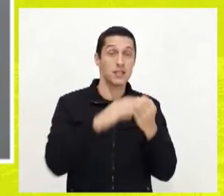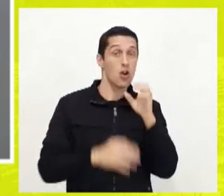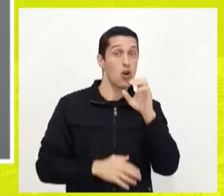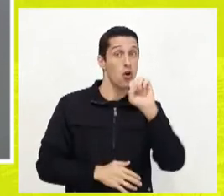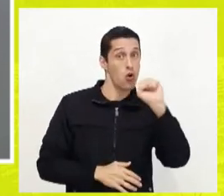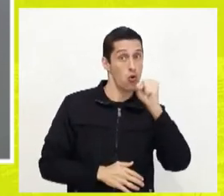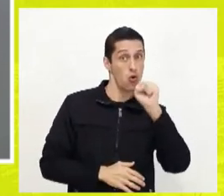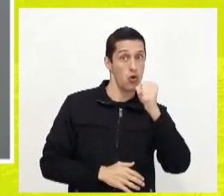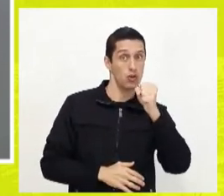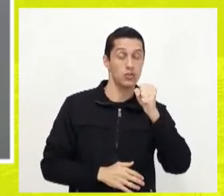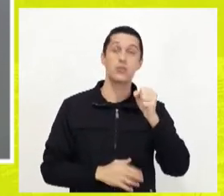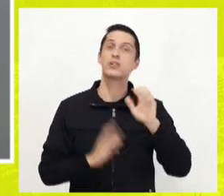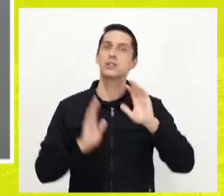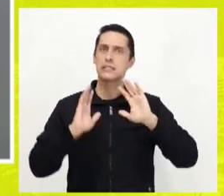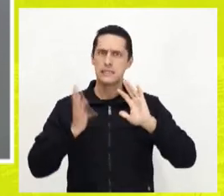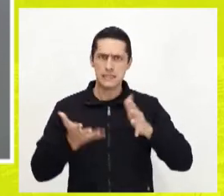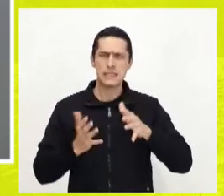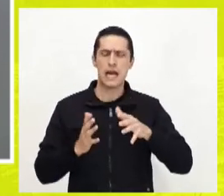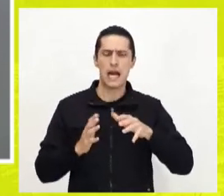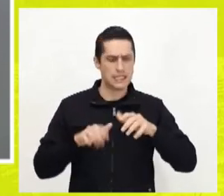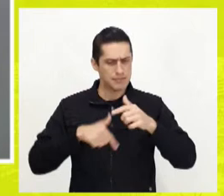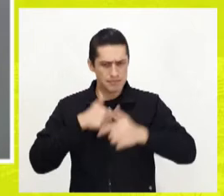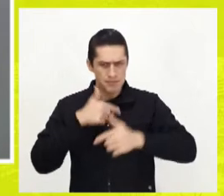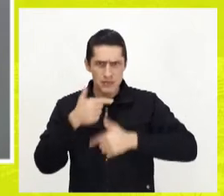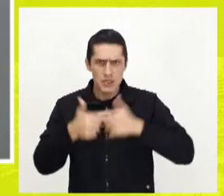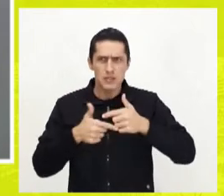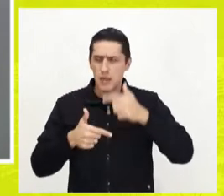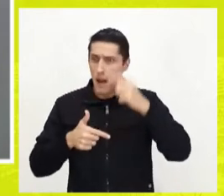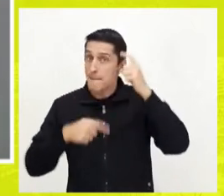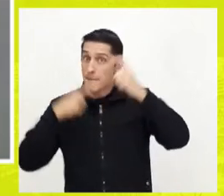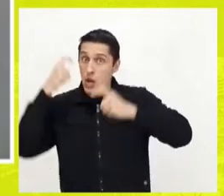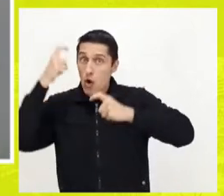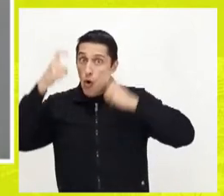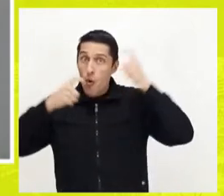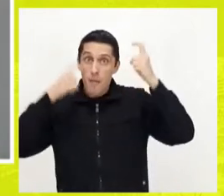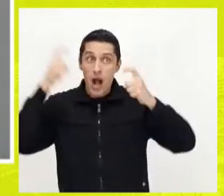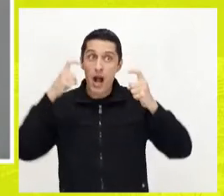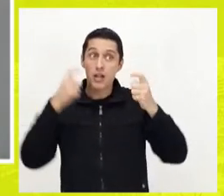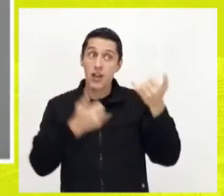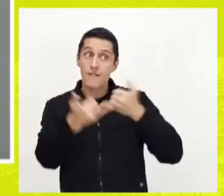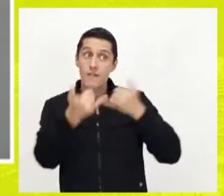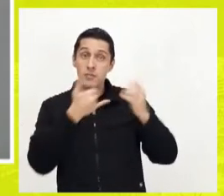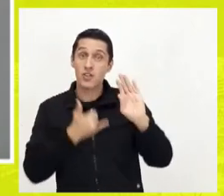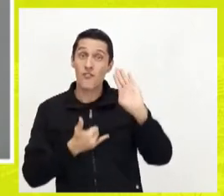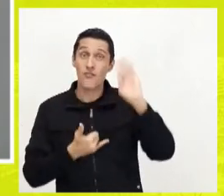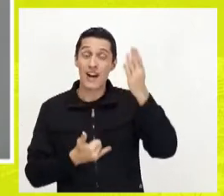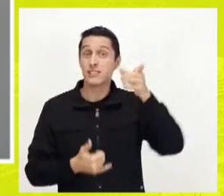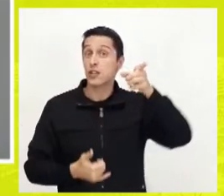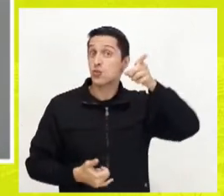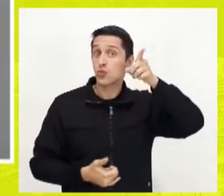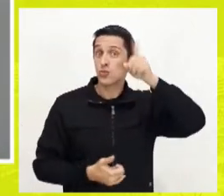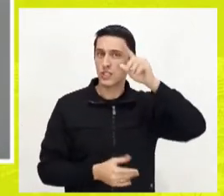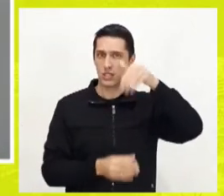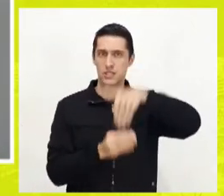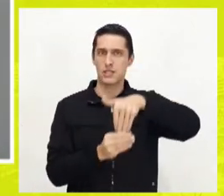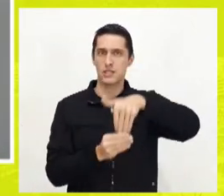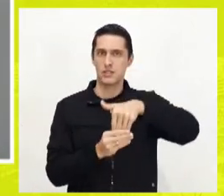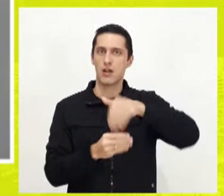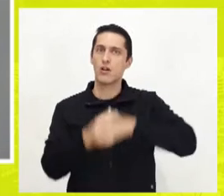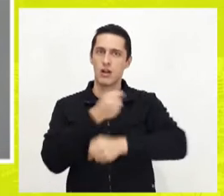active already and worried about misinformation on the day of the elections and that